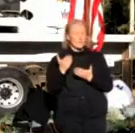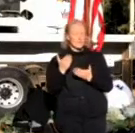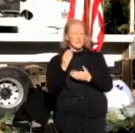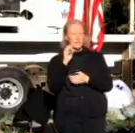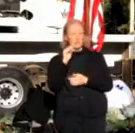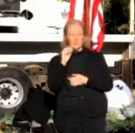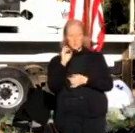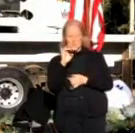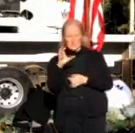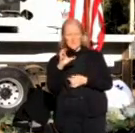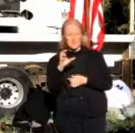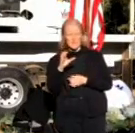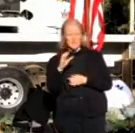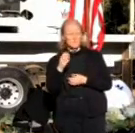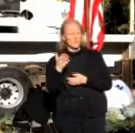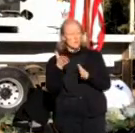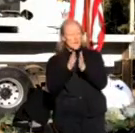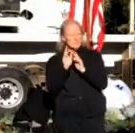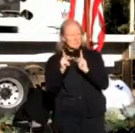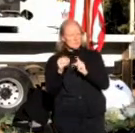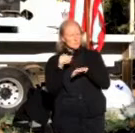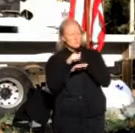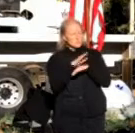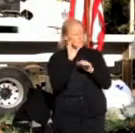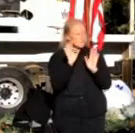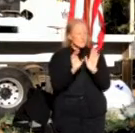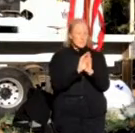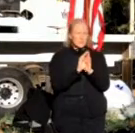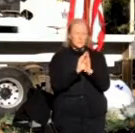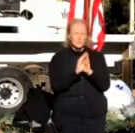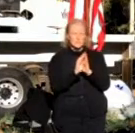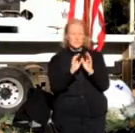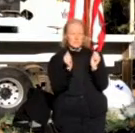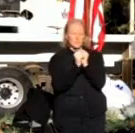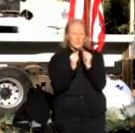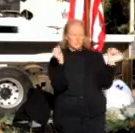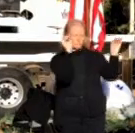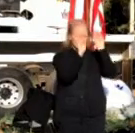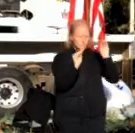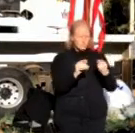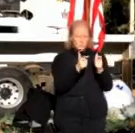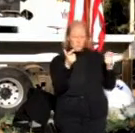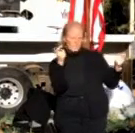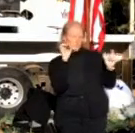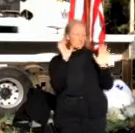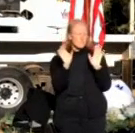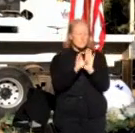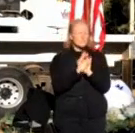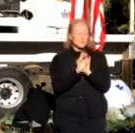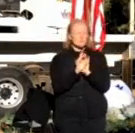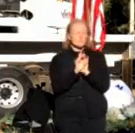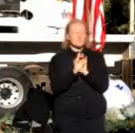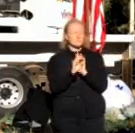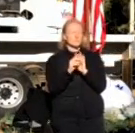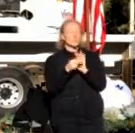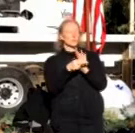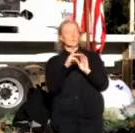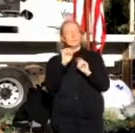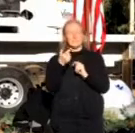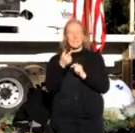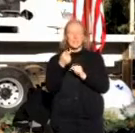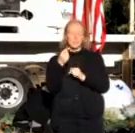mosaic. We'll invite people to submit individual photos that together will create one big picture. Photos on Instagram and Twitter tagged with Experience Your